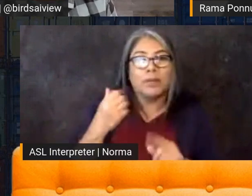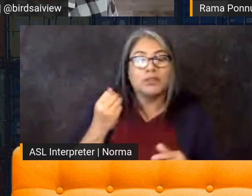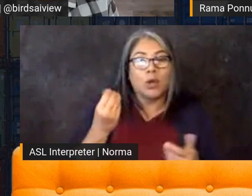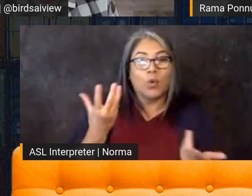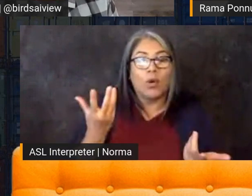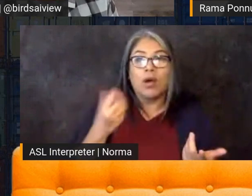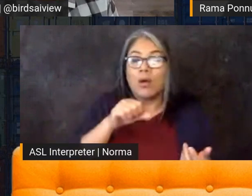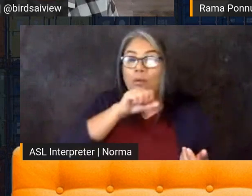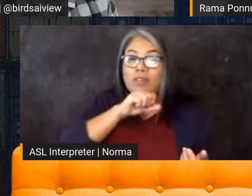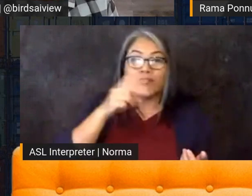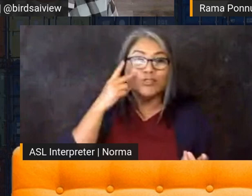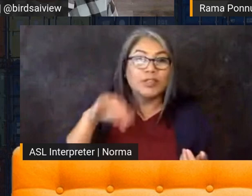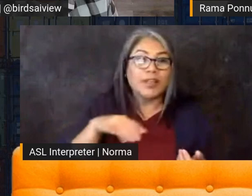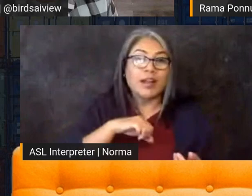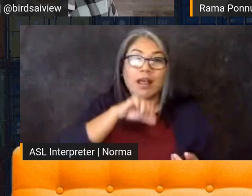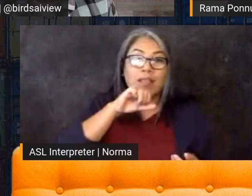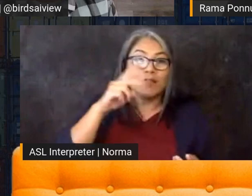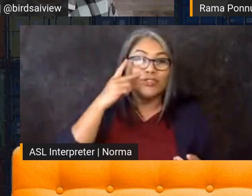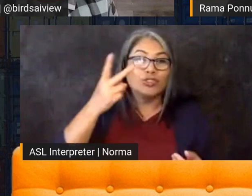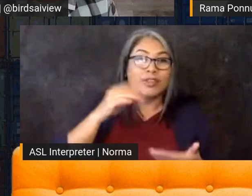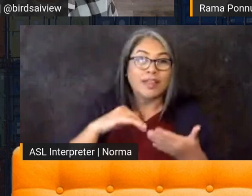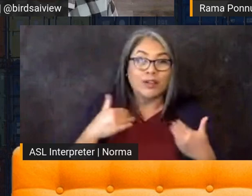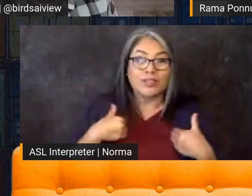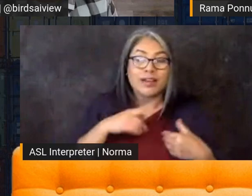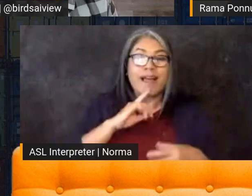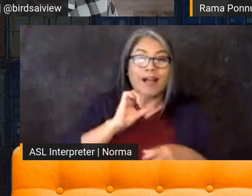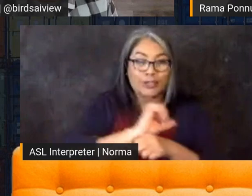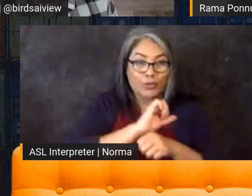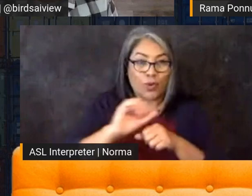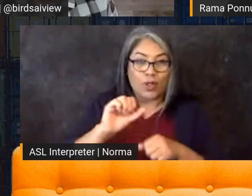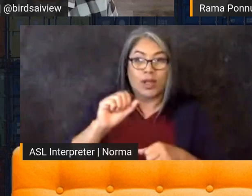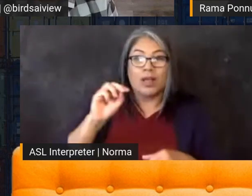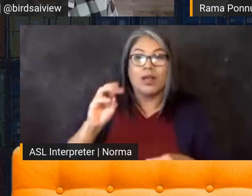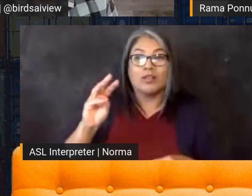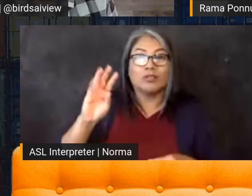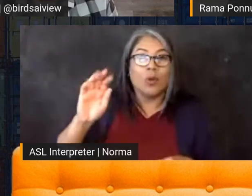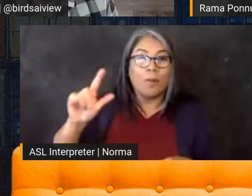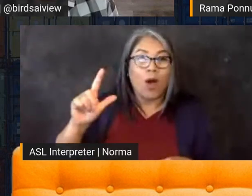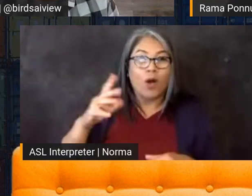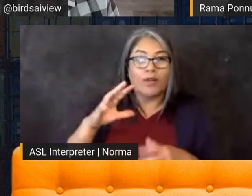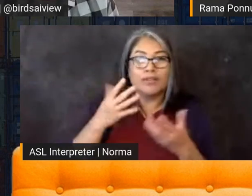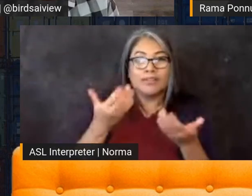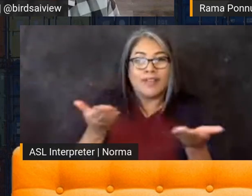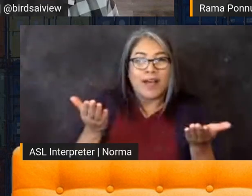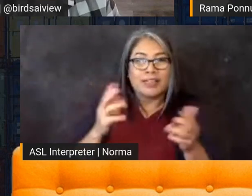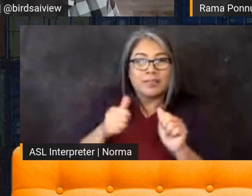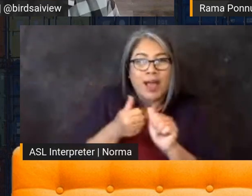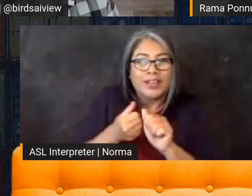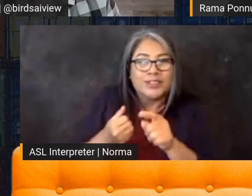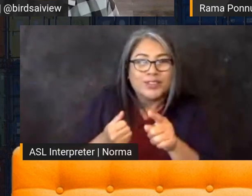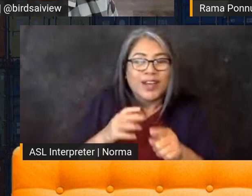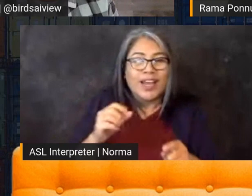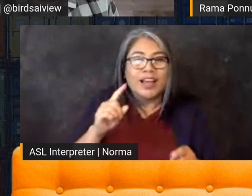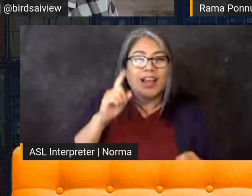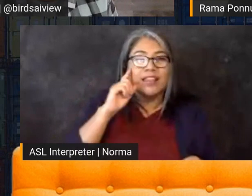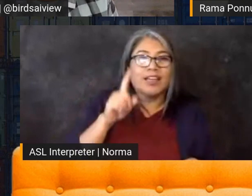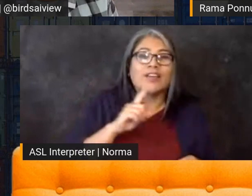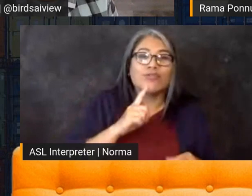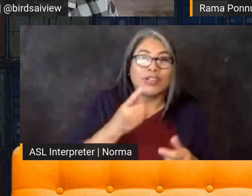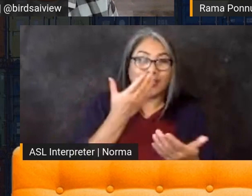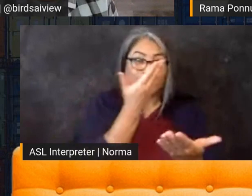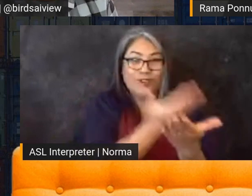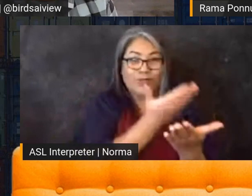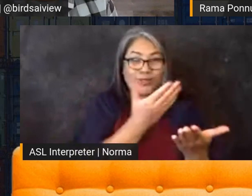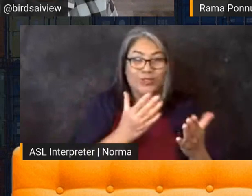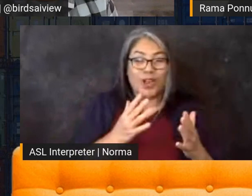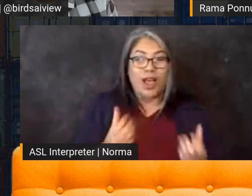you. I think that really goes to show how much power we can pack into such a small form factor.